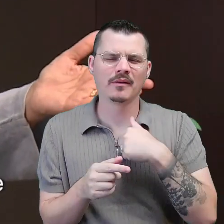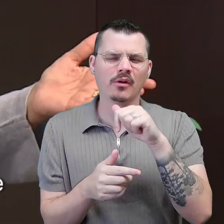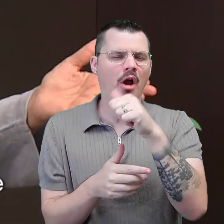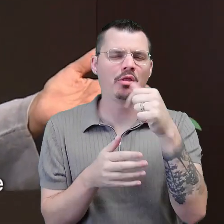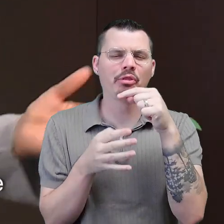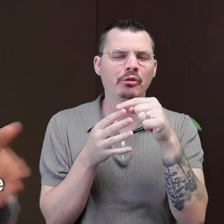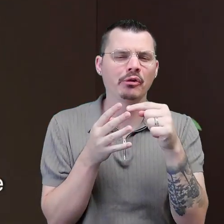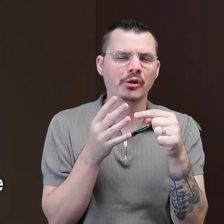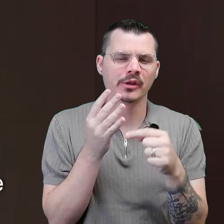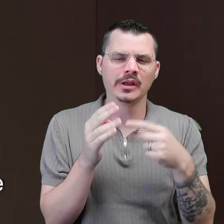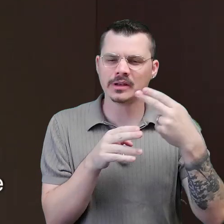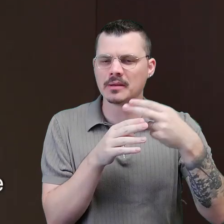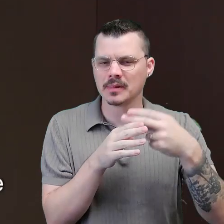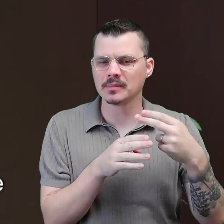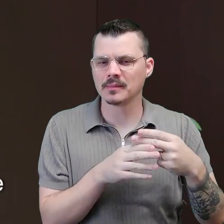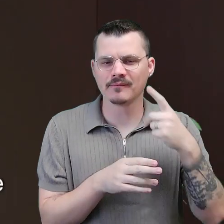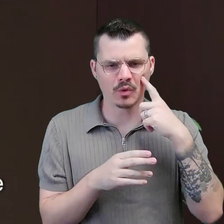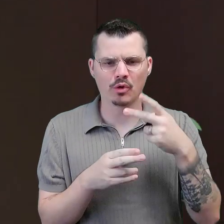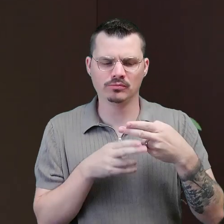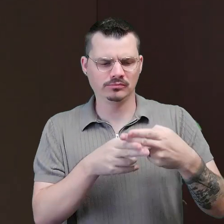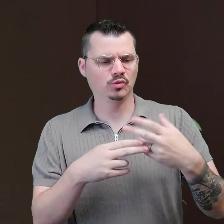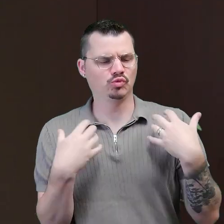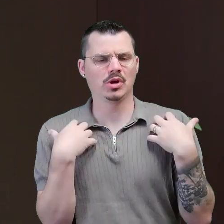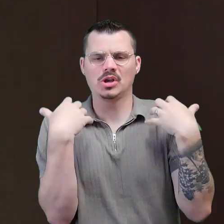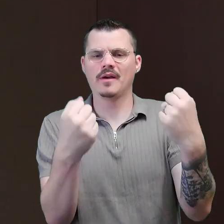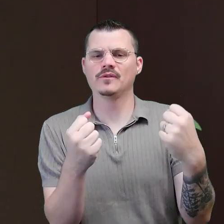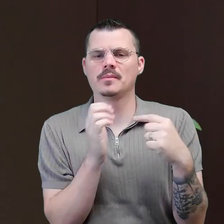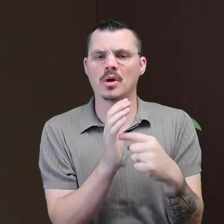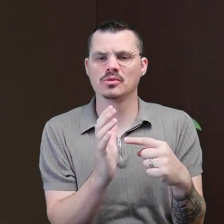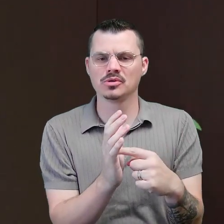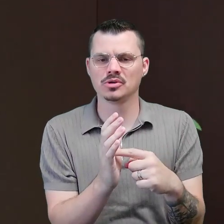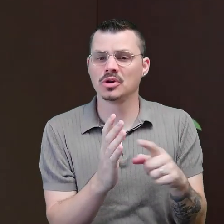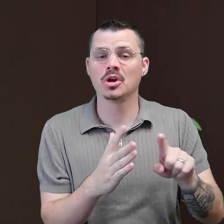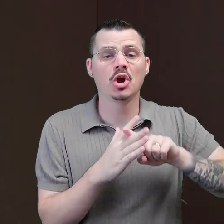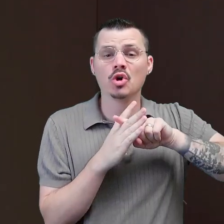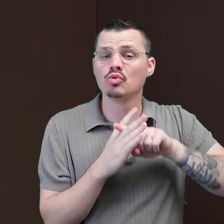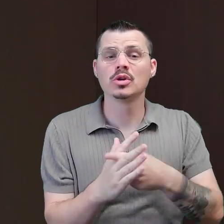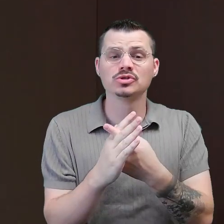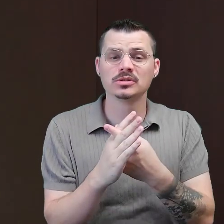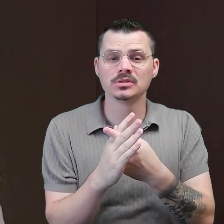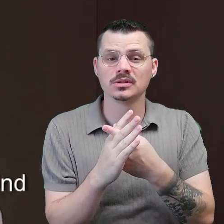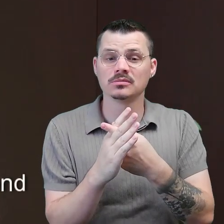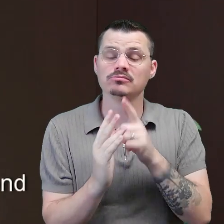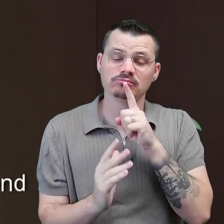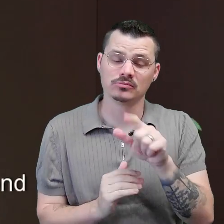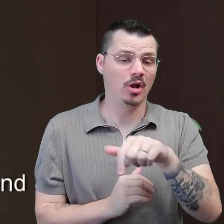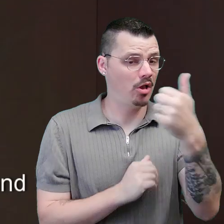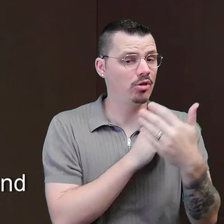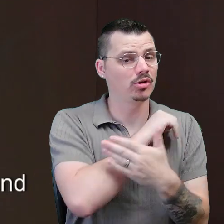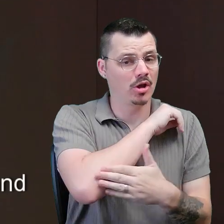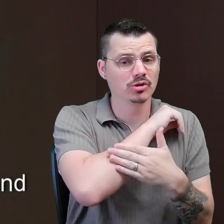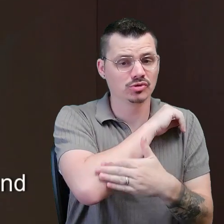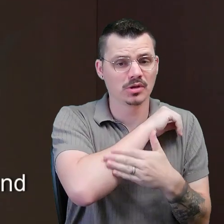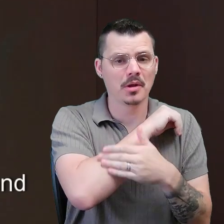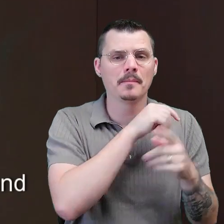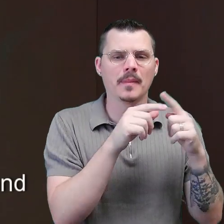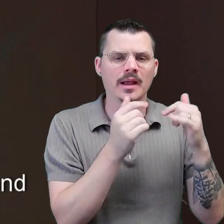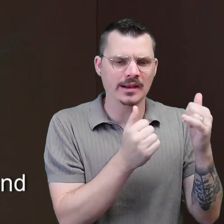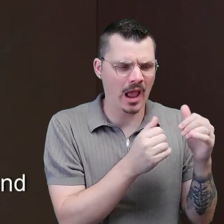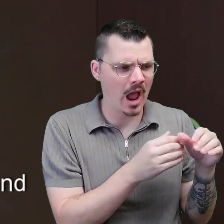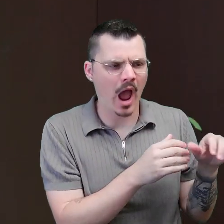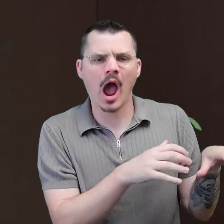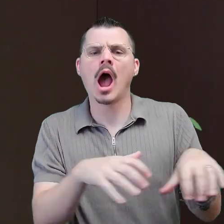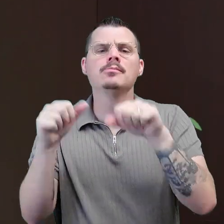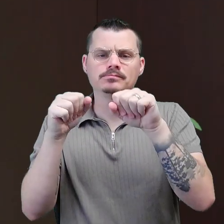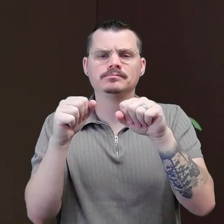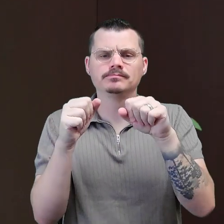there's many other names for the recovery model, originated in another country, but has been